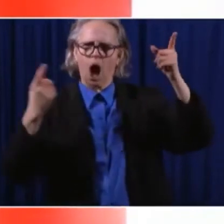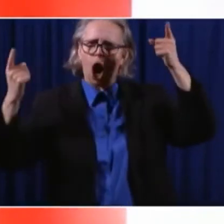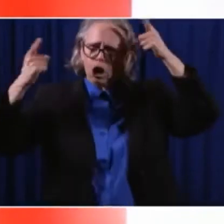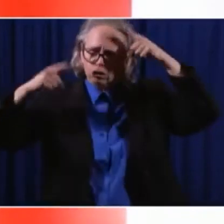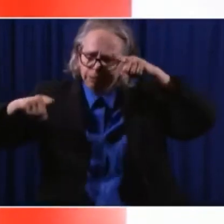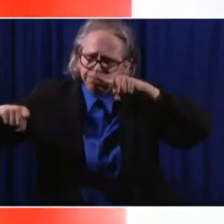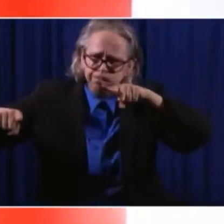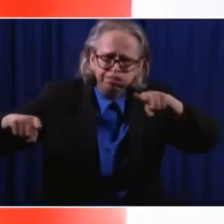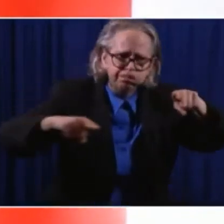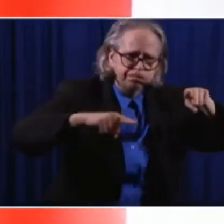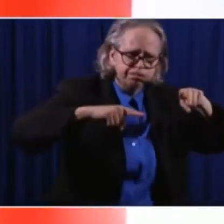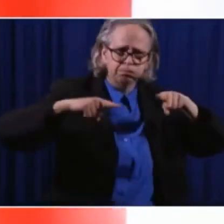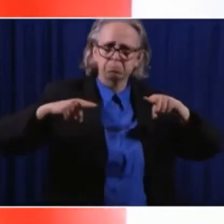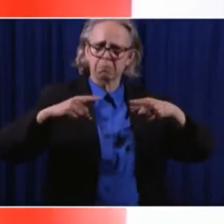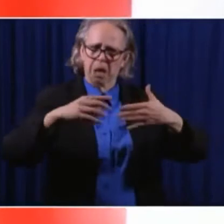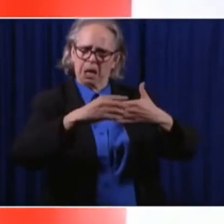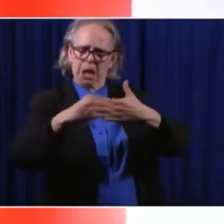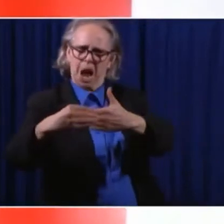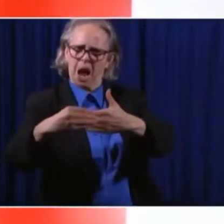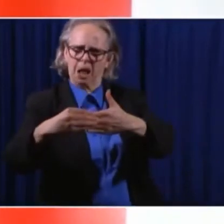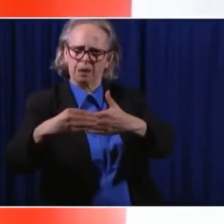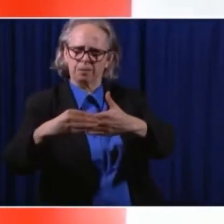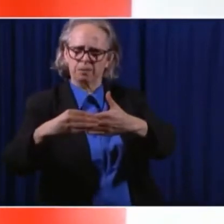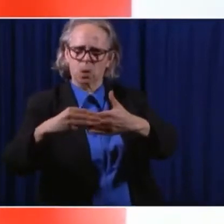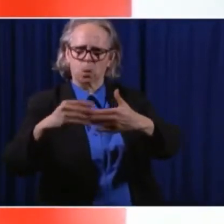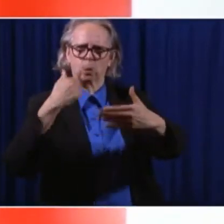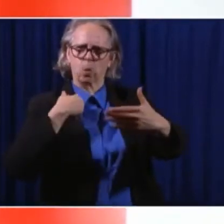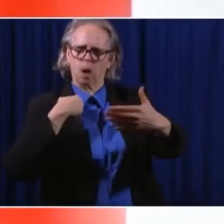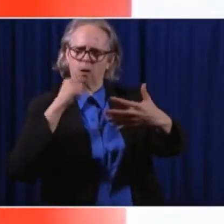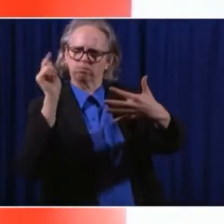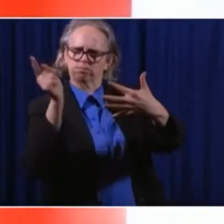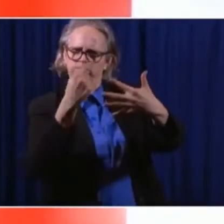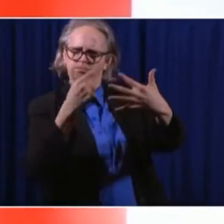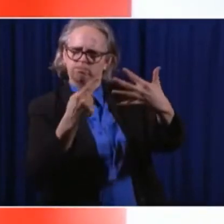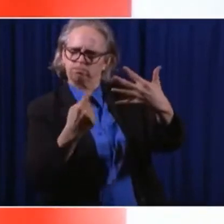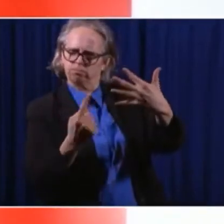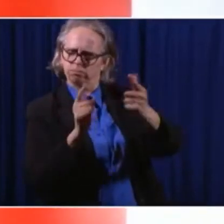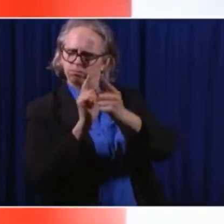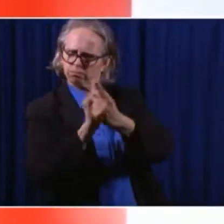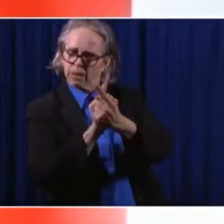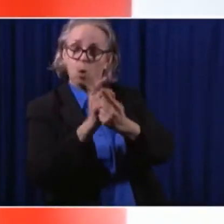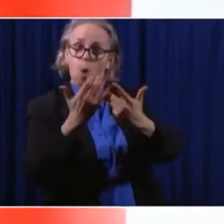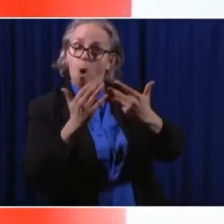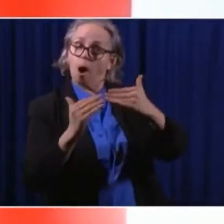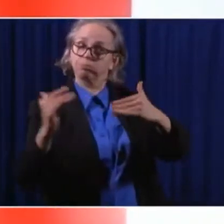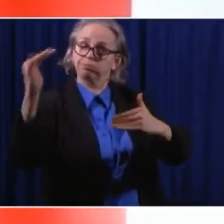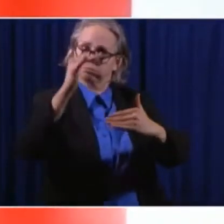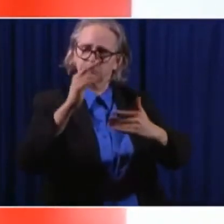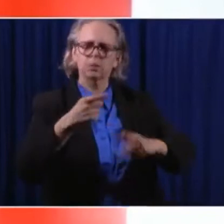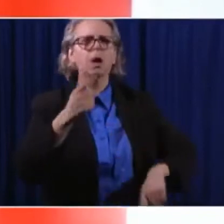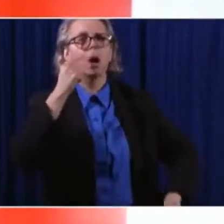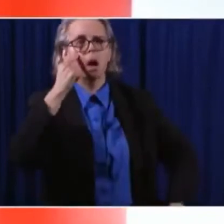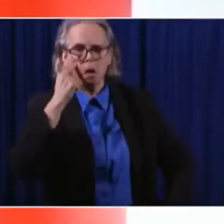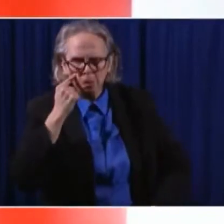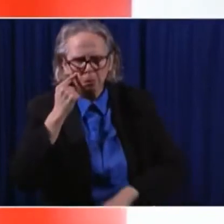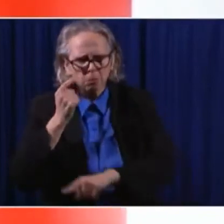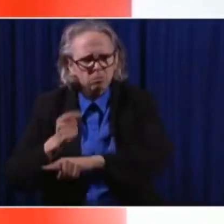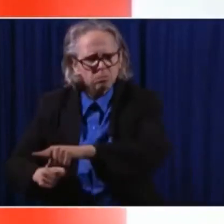examples all over the state. Restaurants, they're separating their tables. They're doing that 6-foot distancing. They're placing